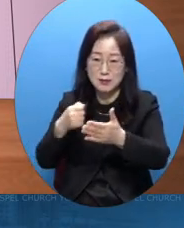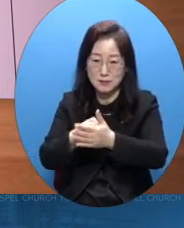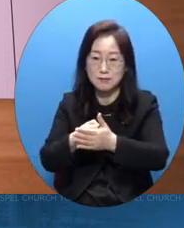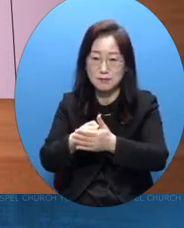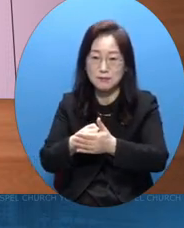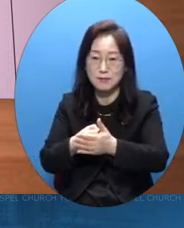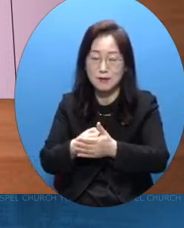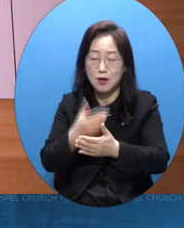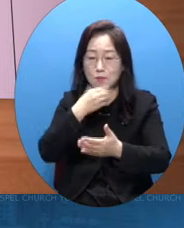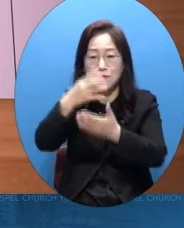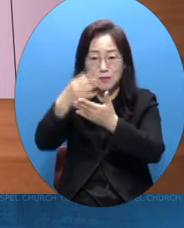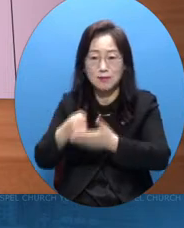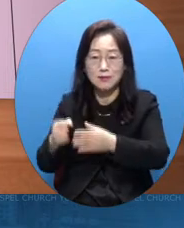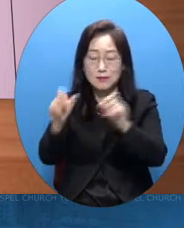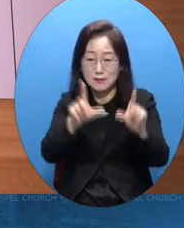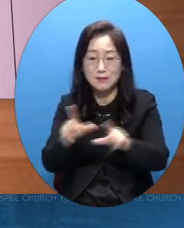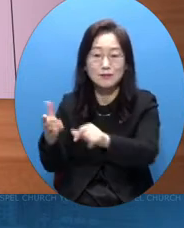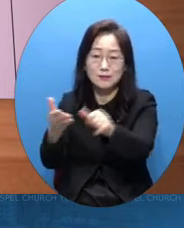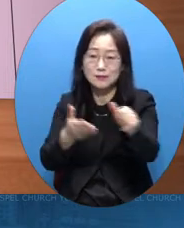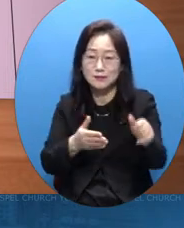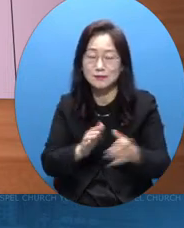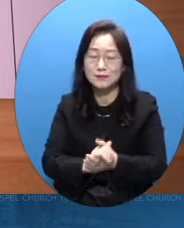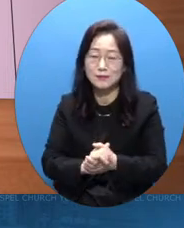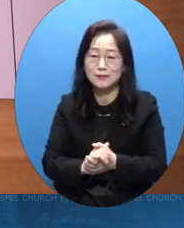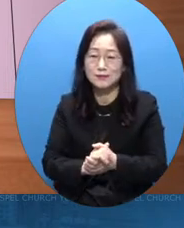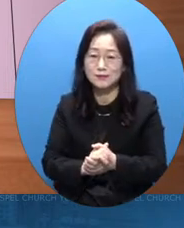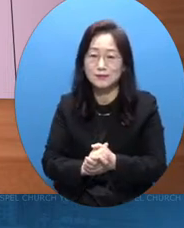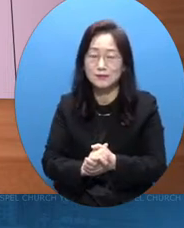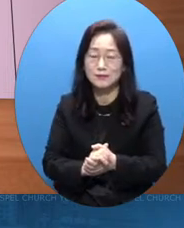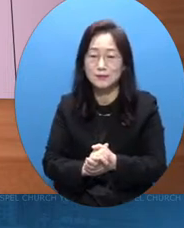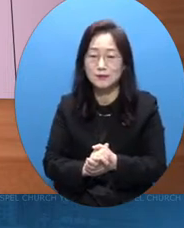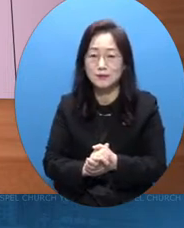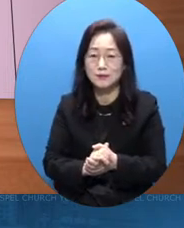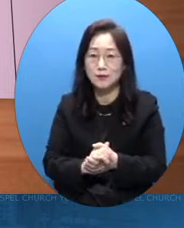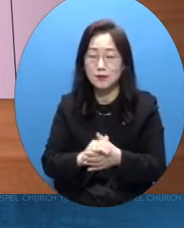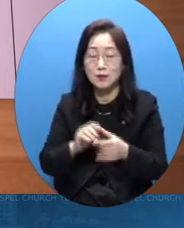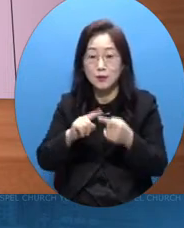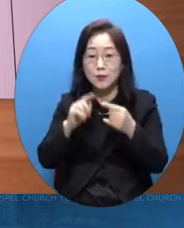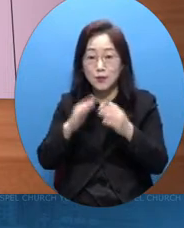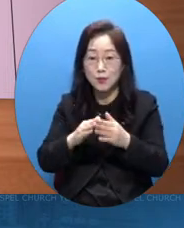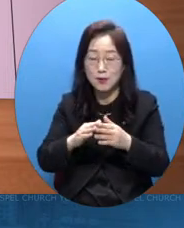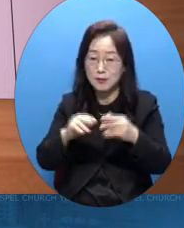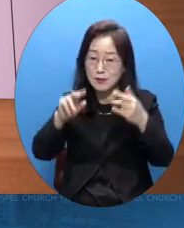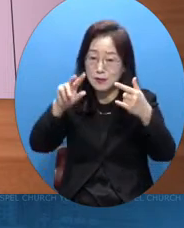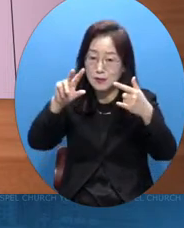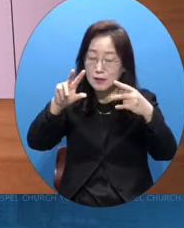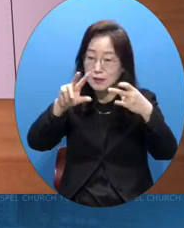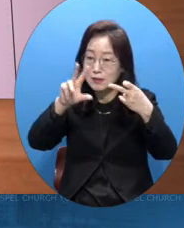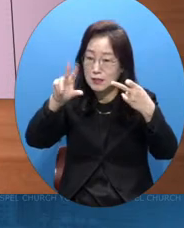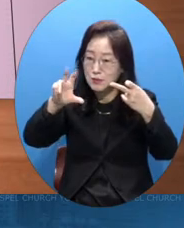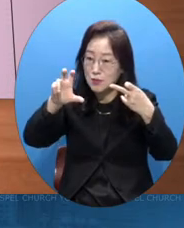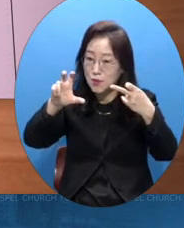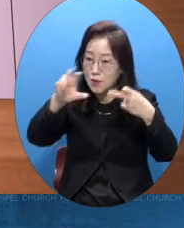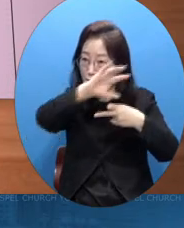and let us all prepare to give Thanksgiving offering to the Lord next week